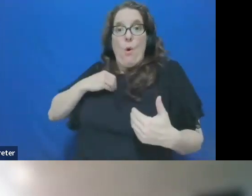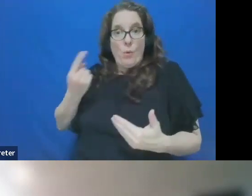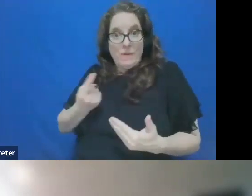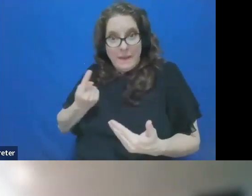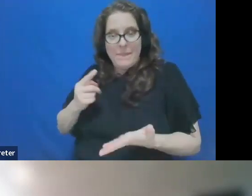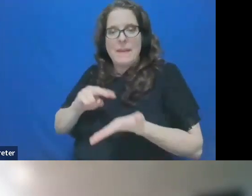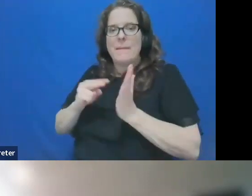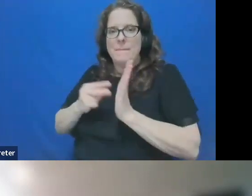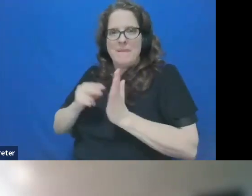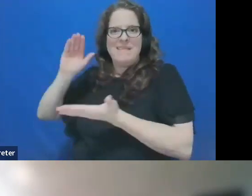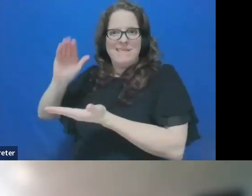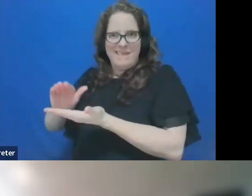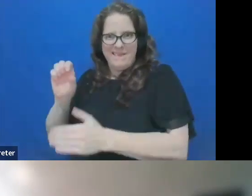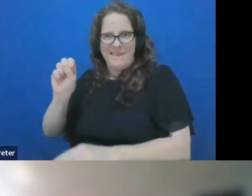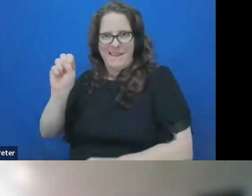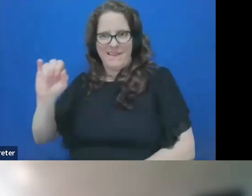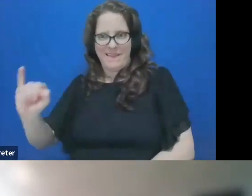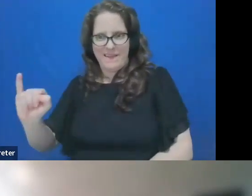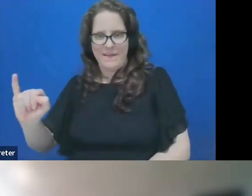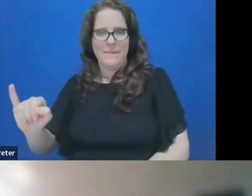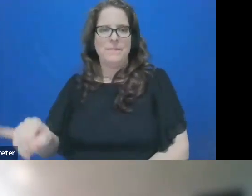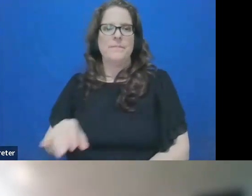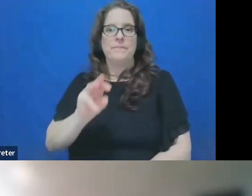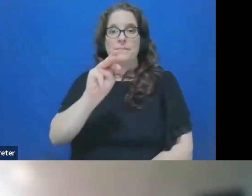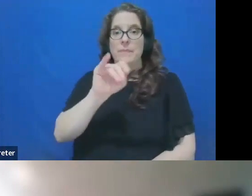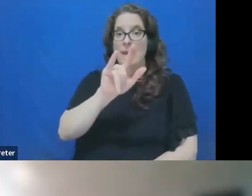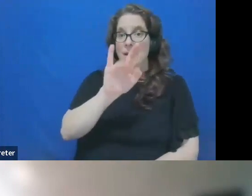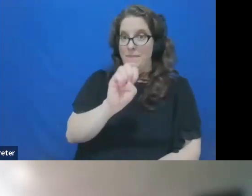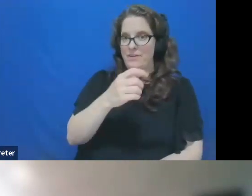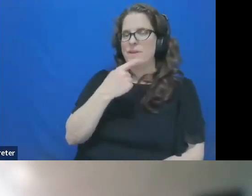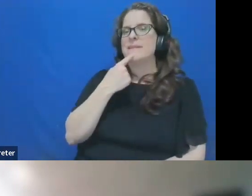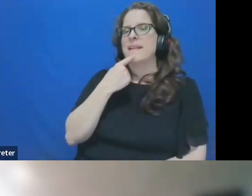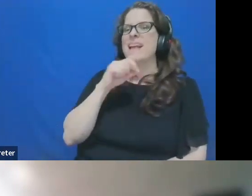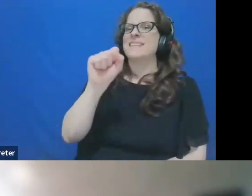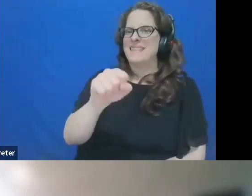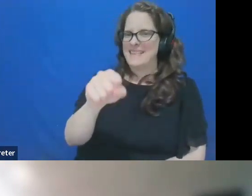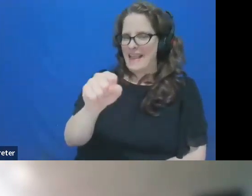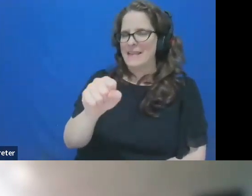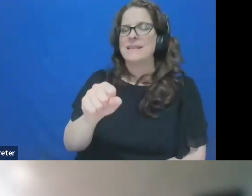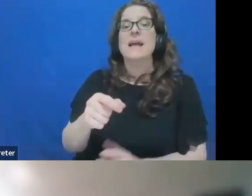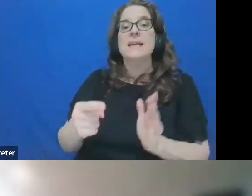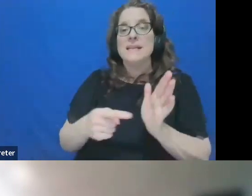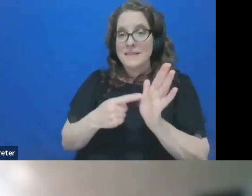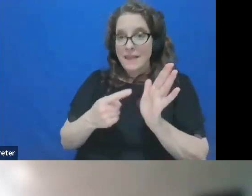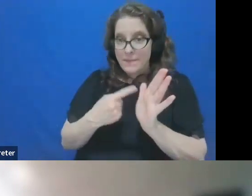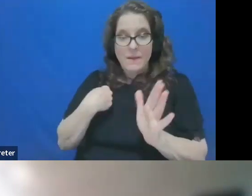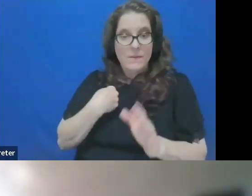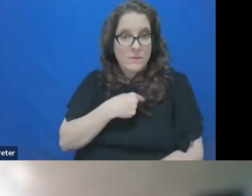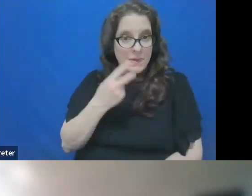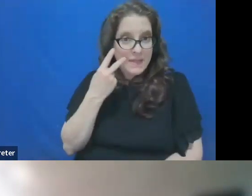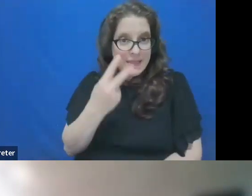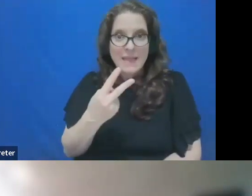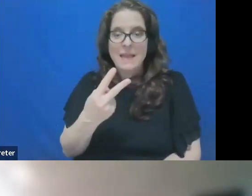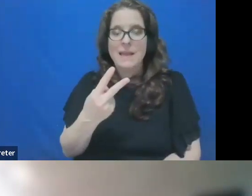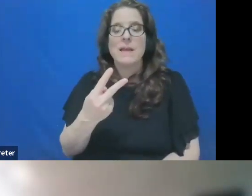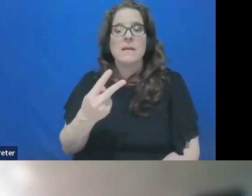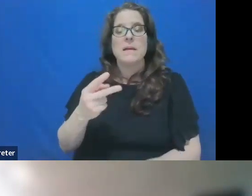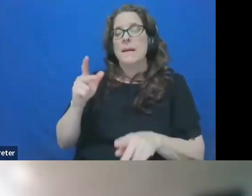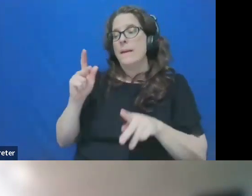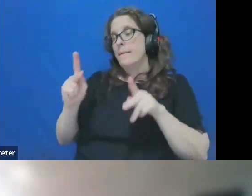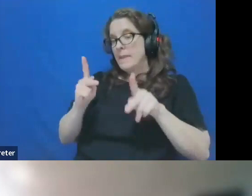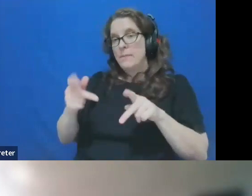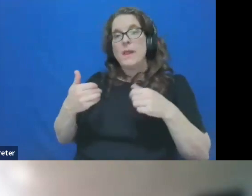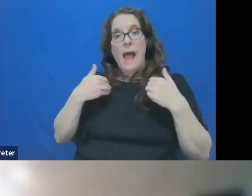So I'll just comment, again, that's what we were saying. Sometimes we'll see people that have